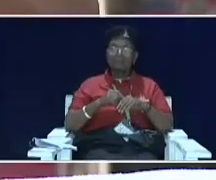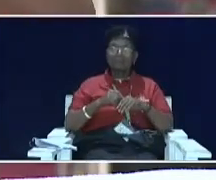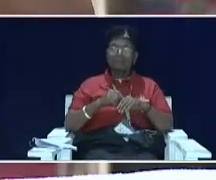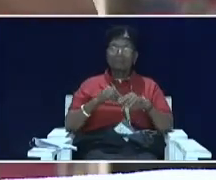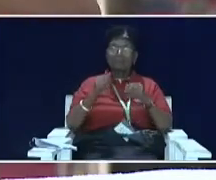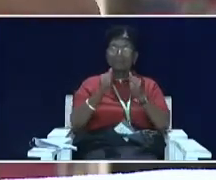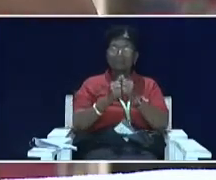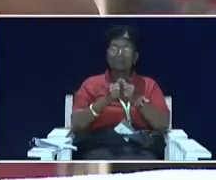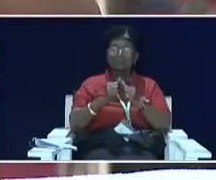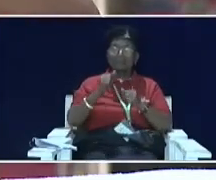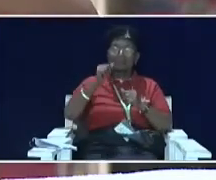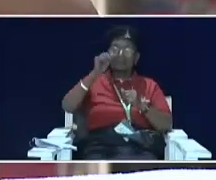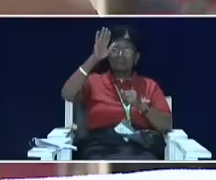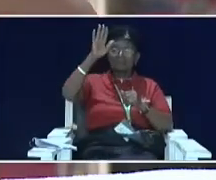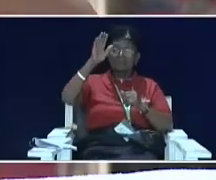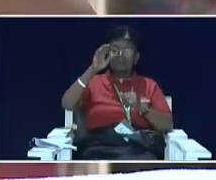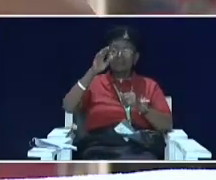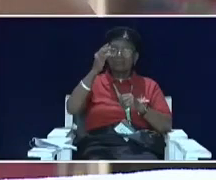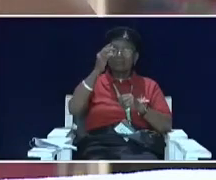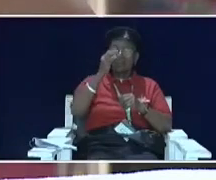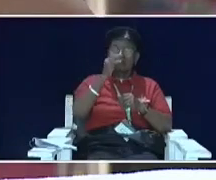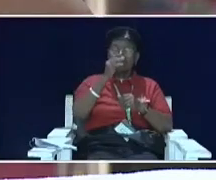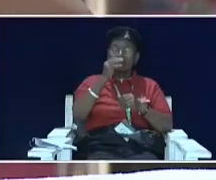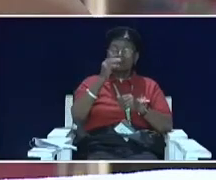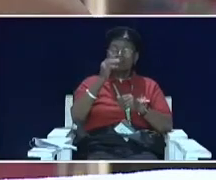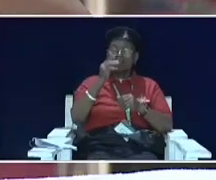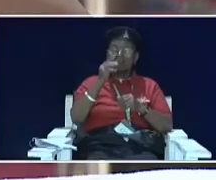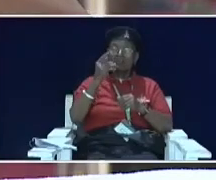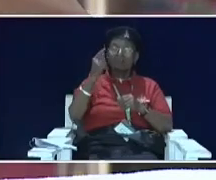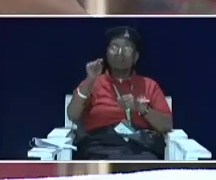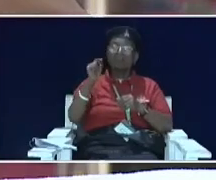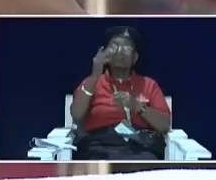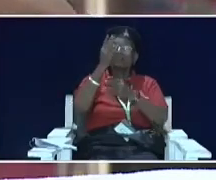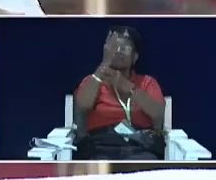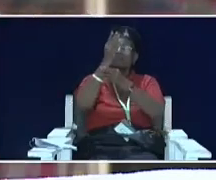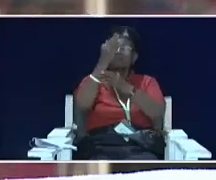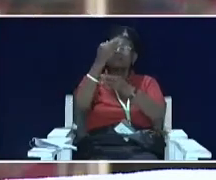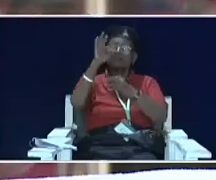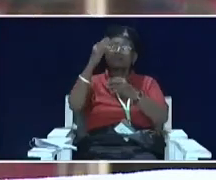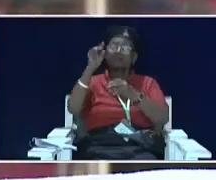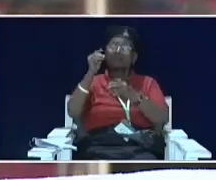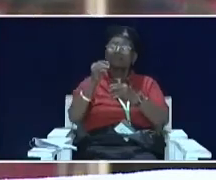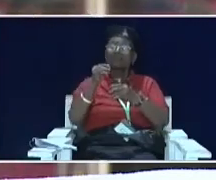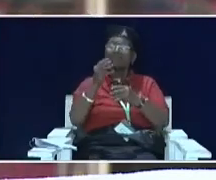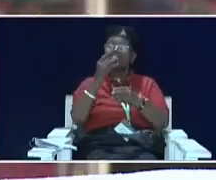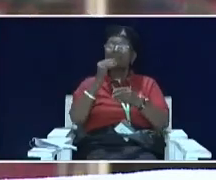with his hand, the hand of the consuming fire is fire.